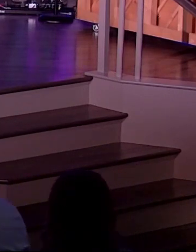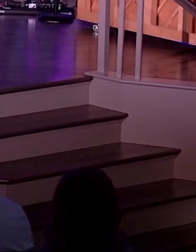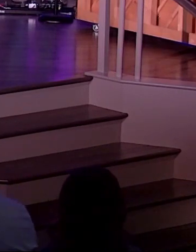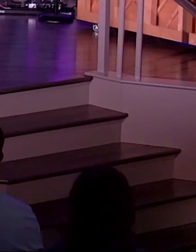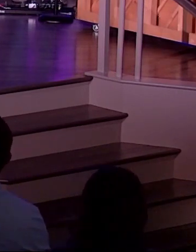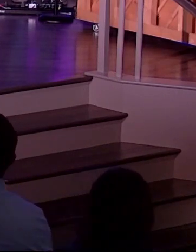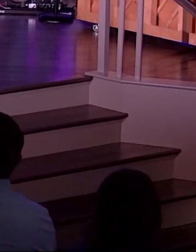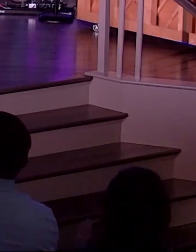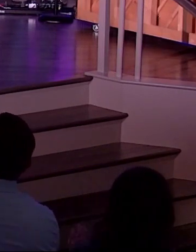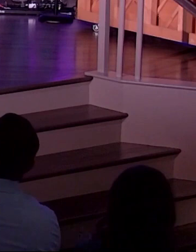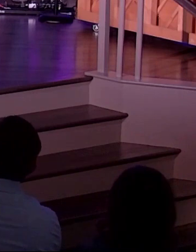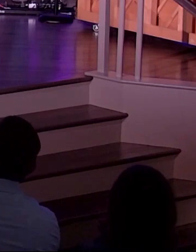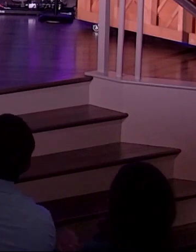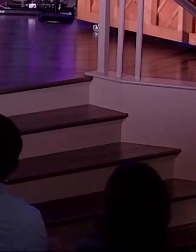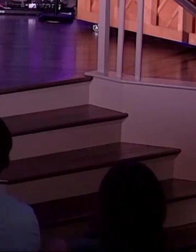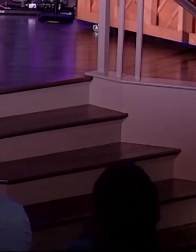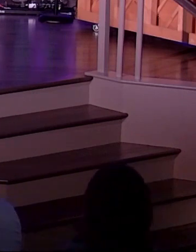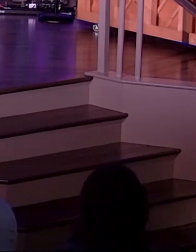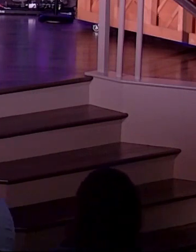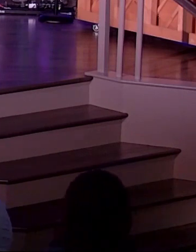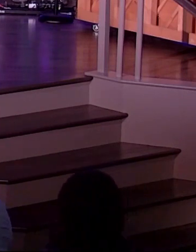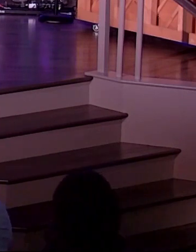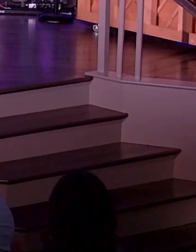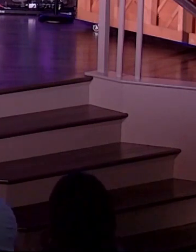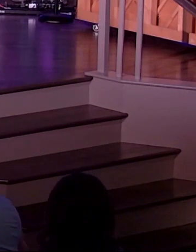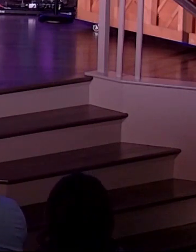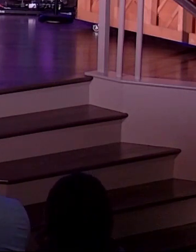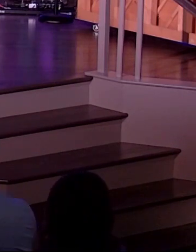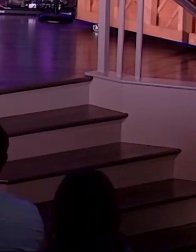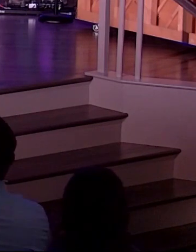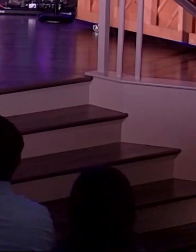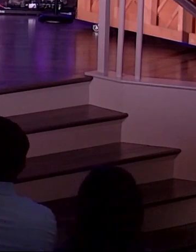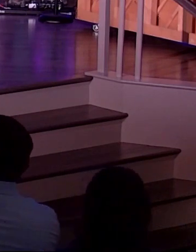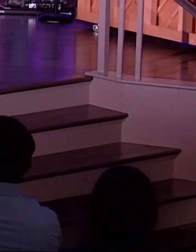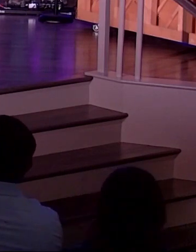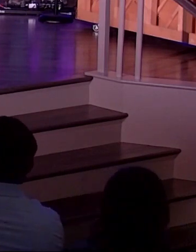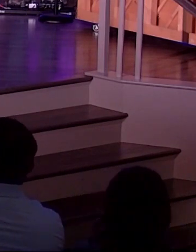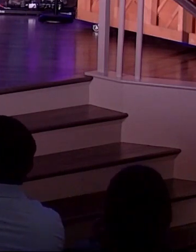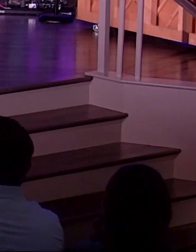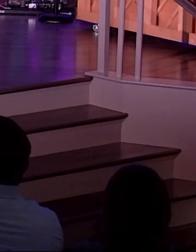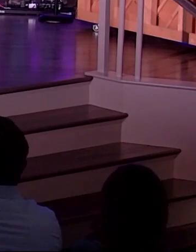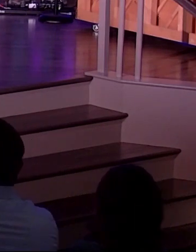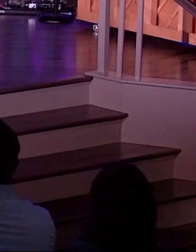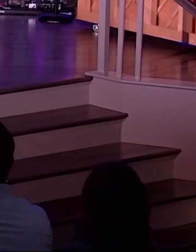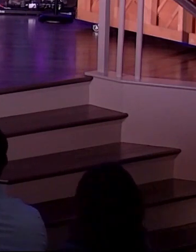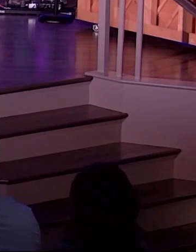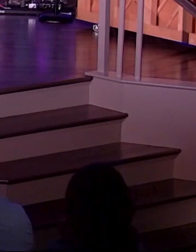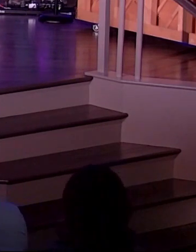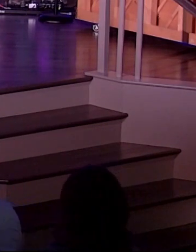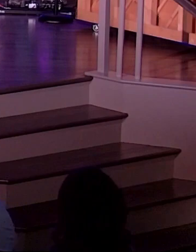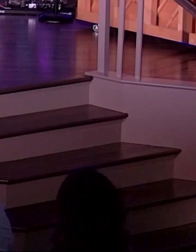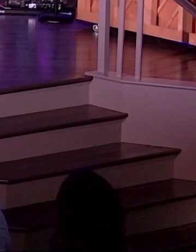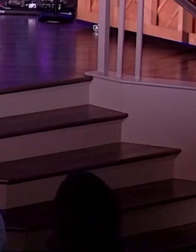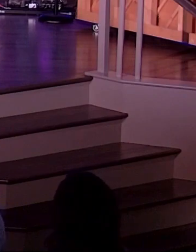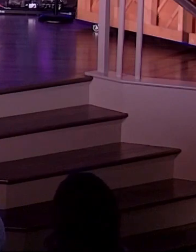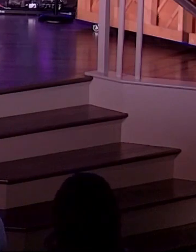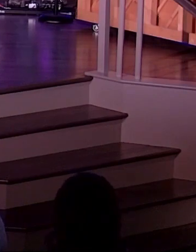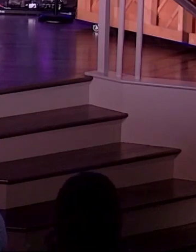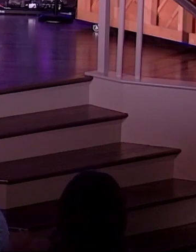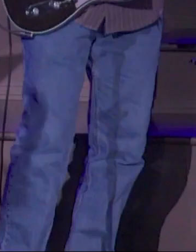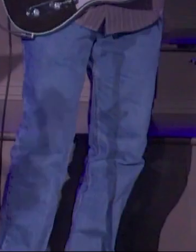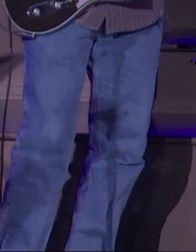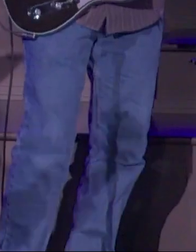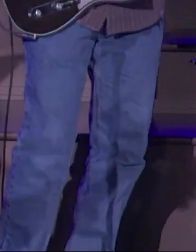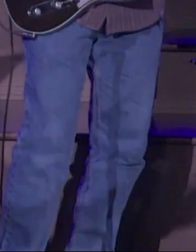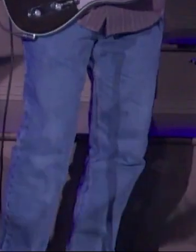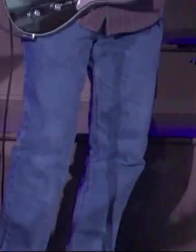evermore. He opened the prison doors. He parted the raging sea. And my God, he holds